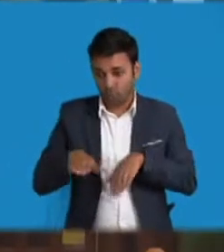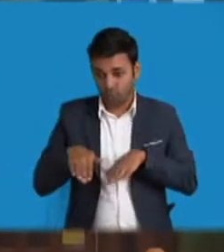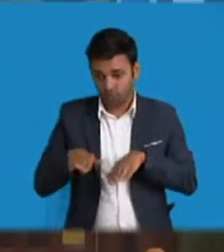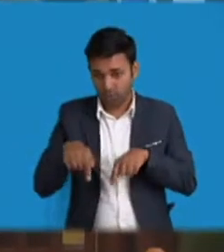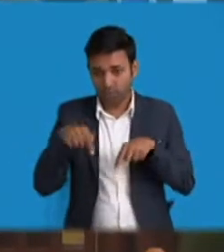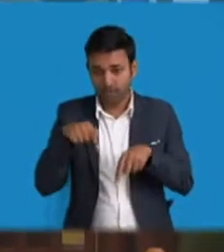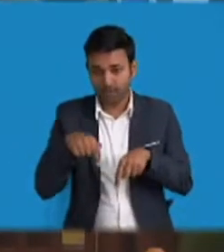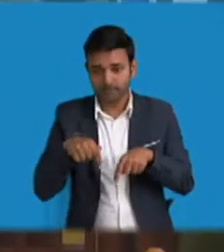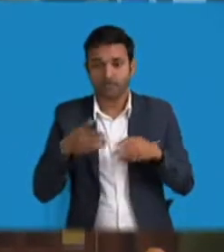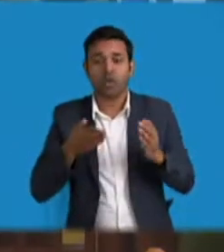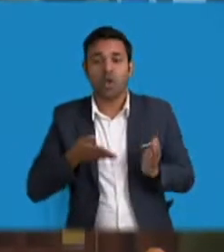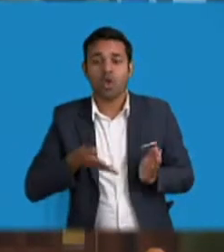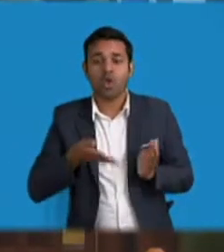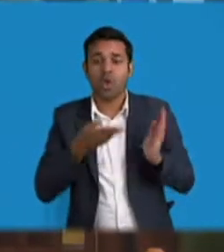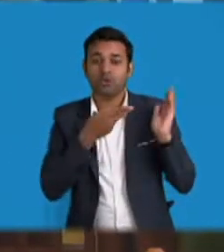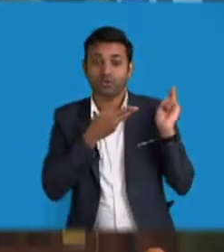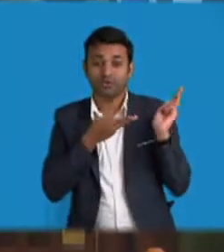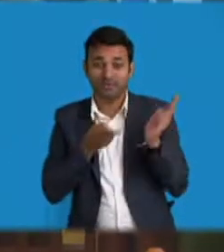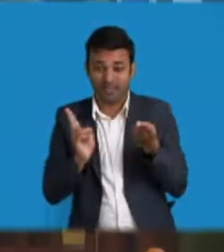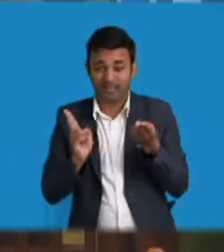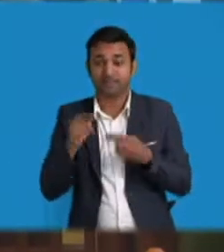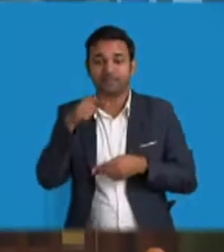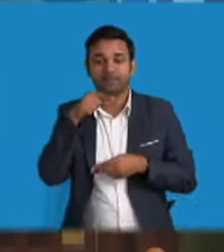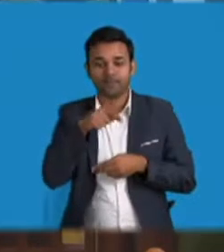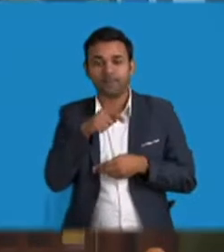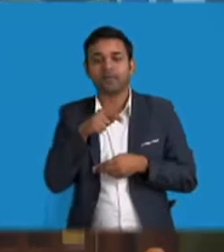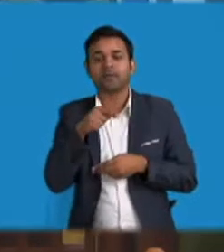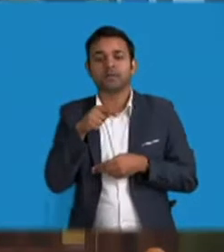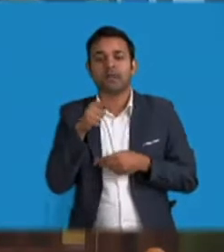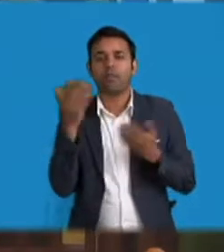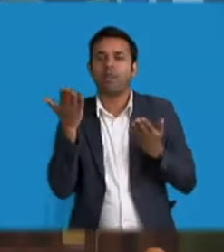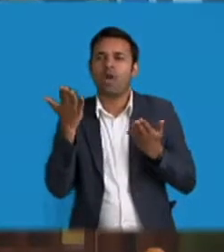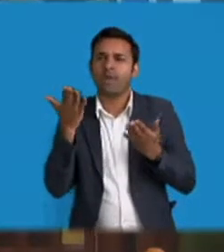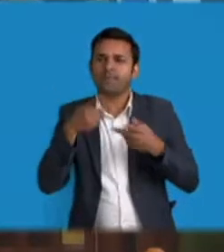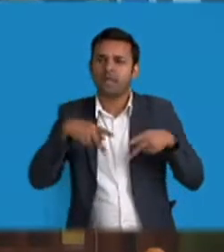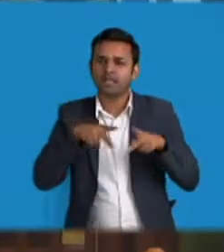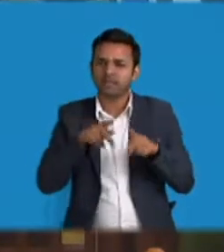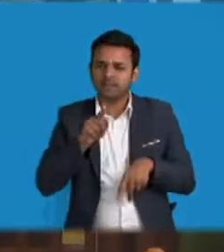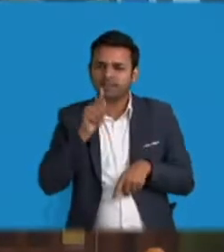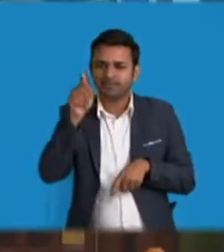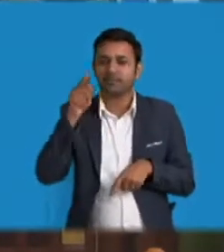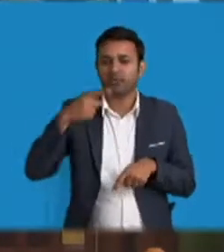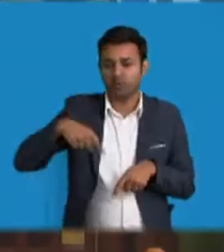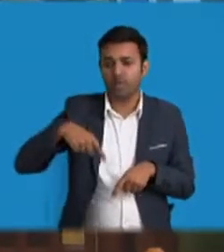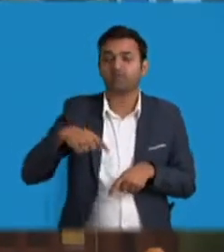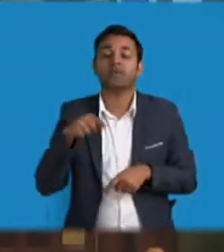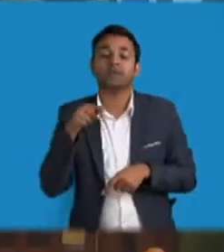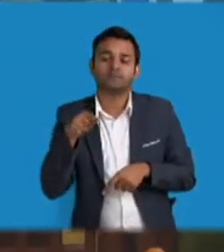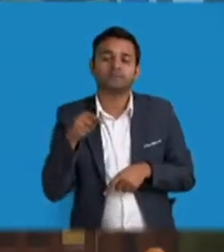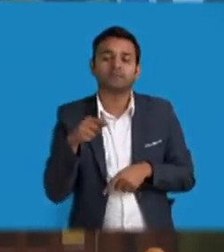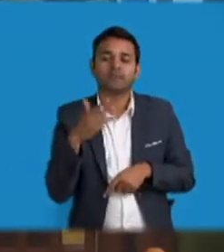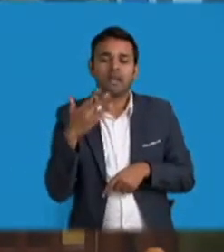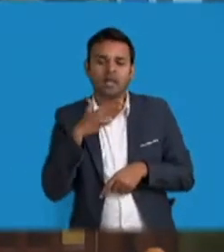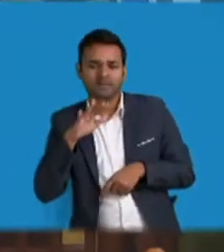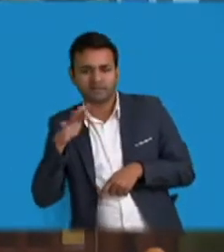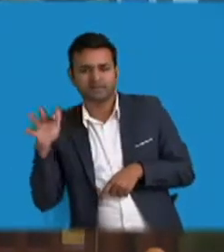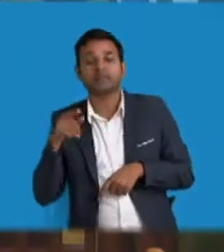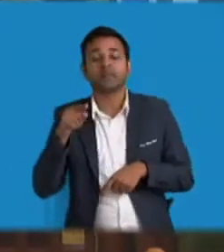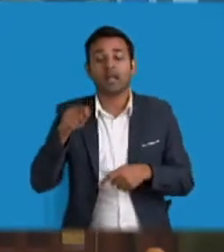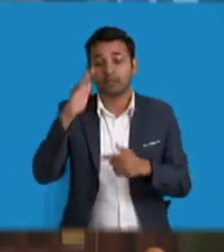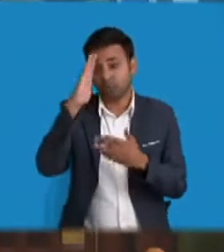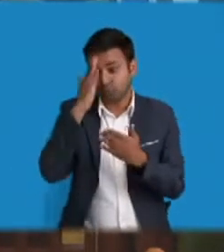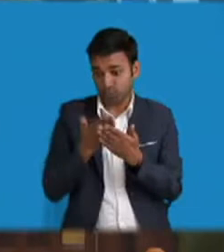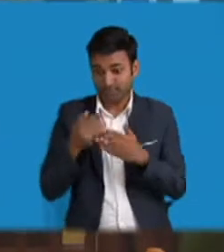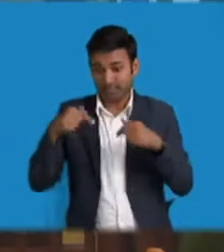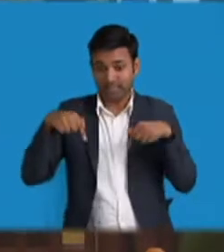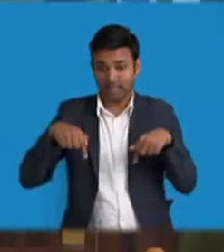hospitality campus at the Robertson Road, we had 987 students who did short course there last year. At the Nambua Sanatan campus, we